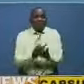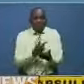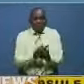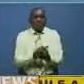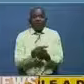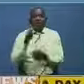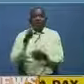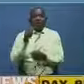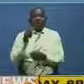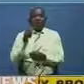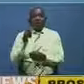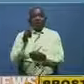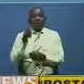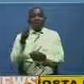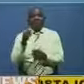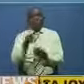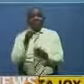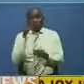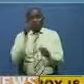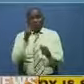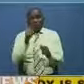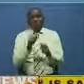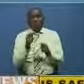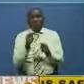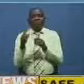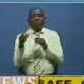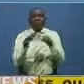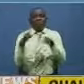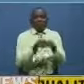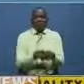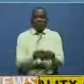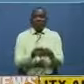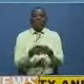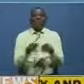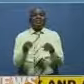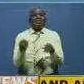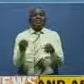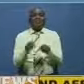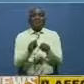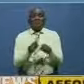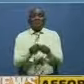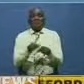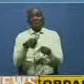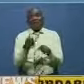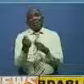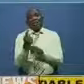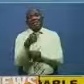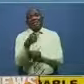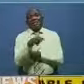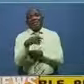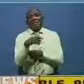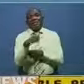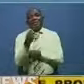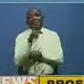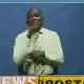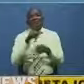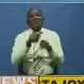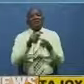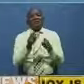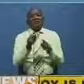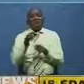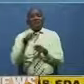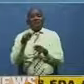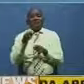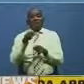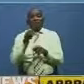Wahab reports that due to urbanization, there's hardly any difference between an ordinary day and a market day in the central market in